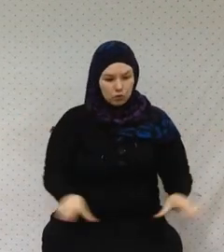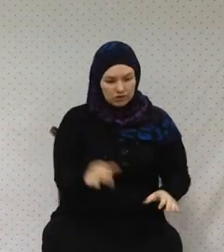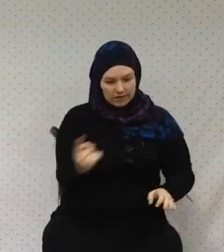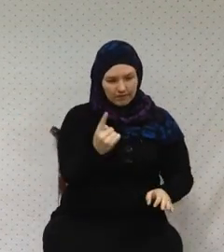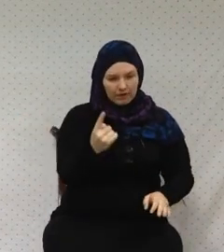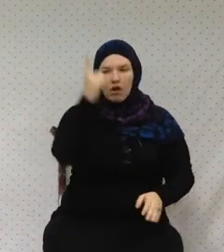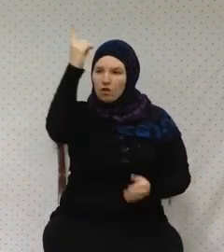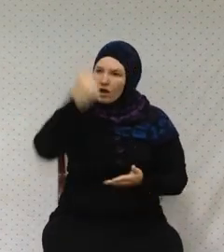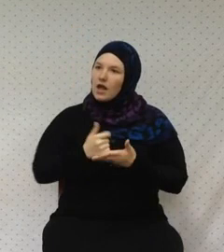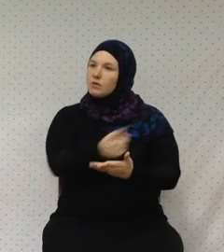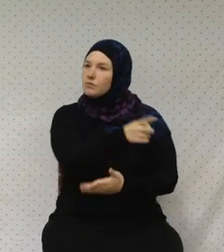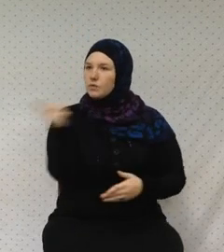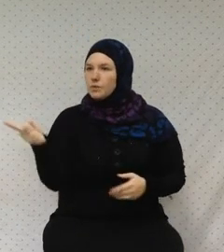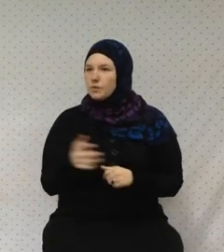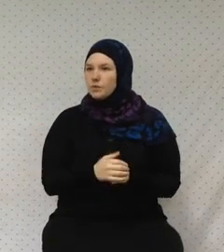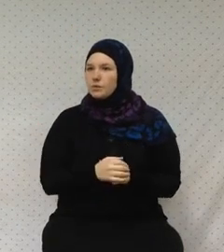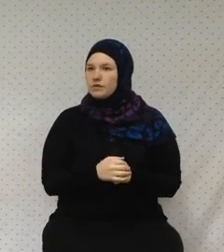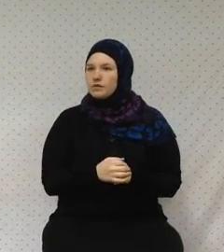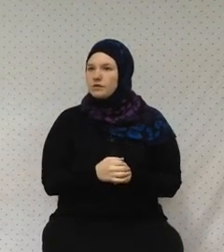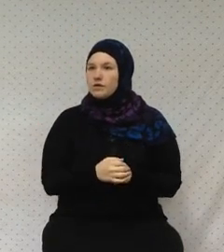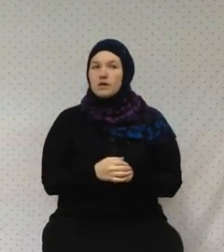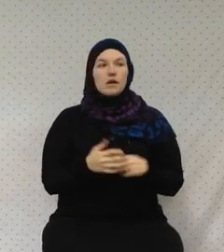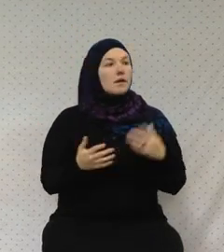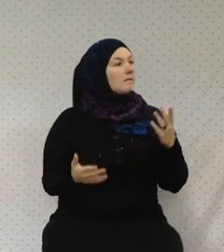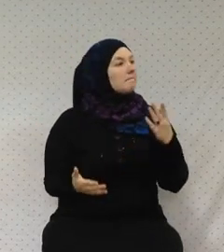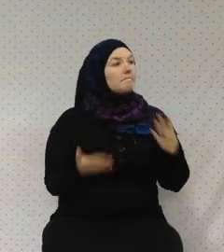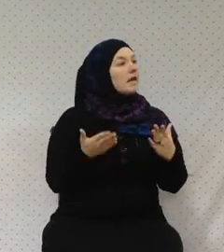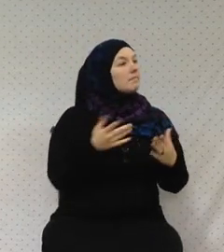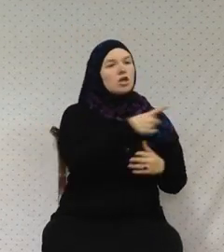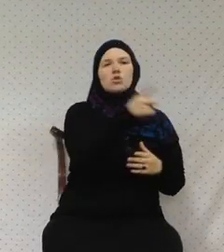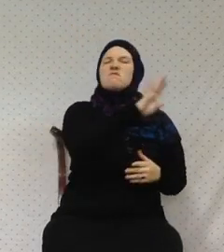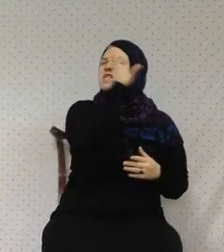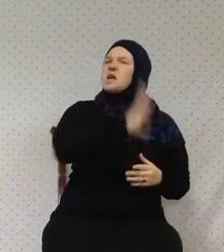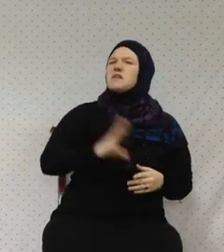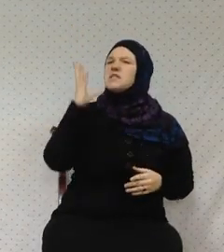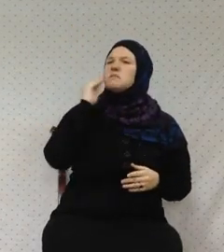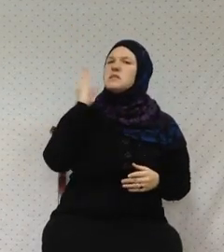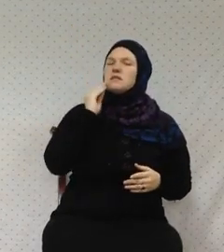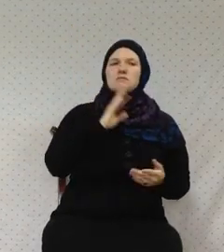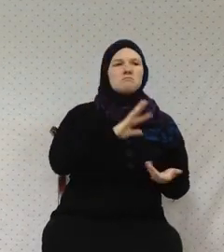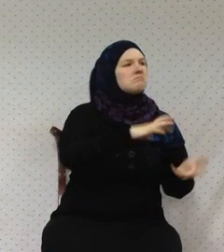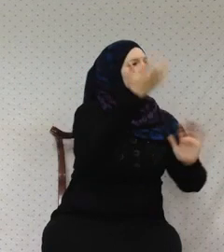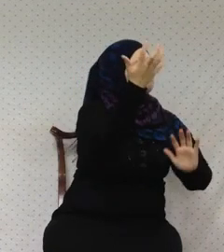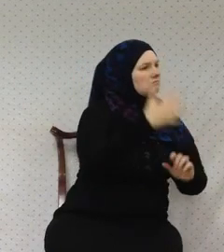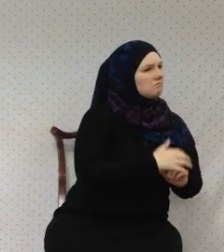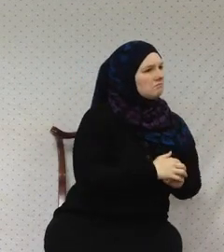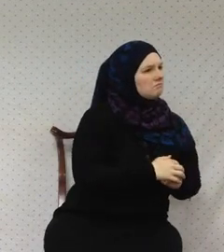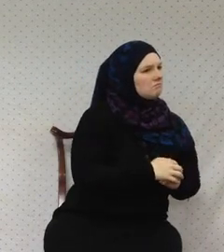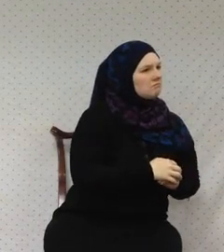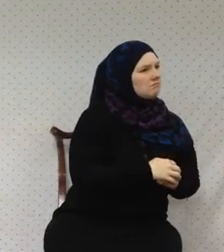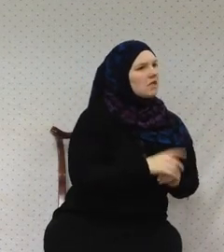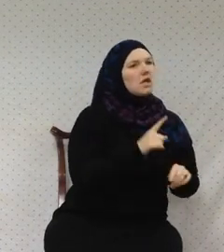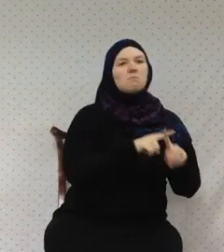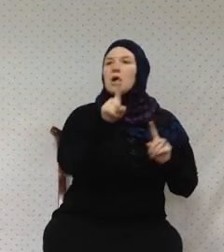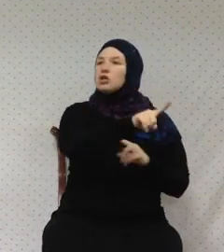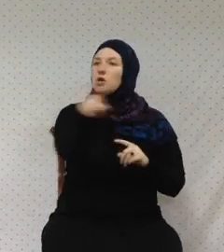own? Did He not, even if you have not gone through any crisis, did He not pick you from the womb